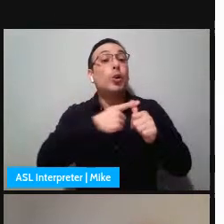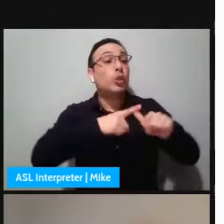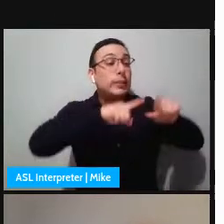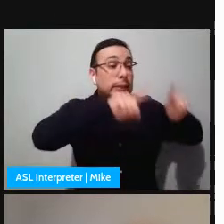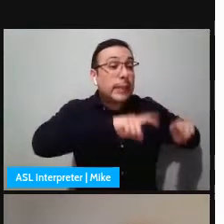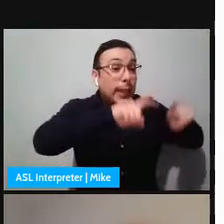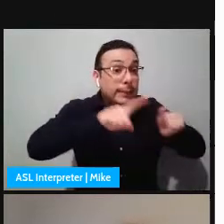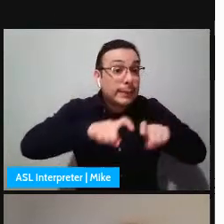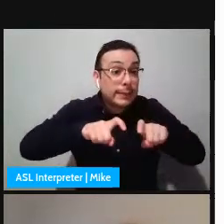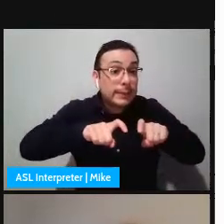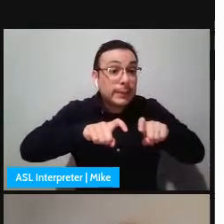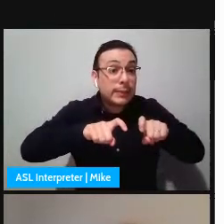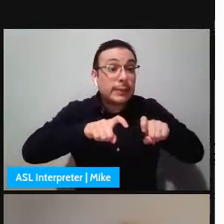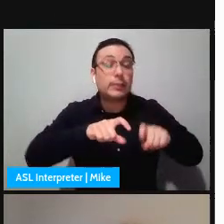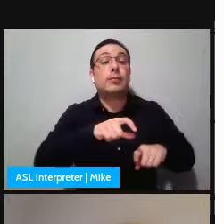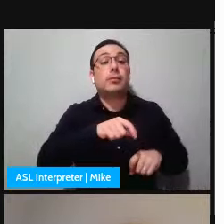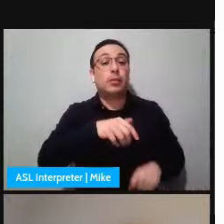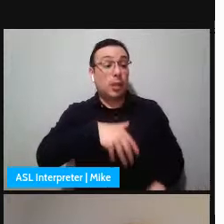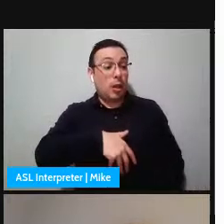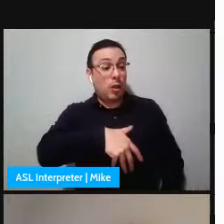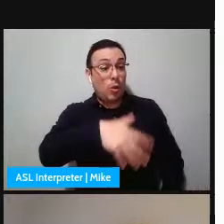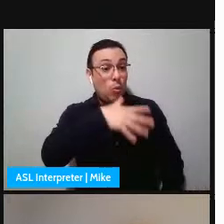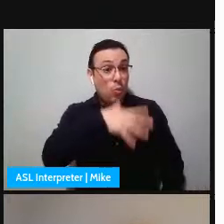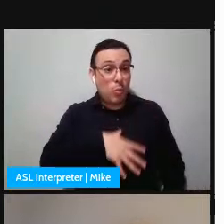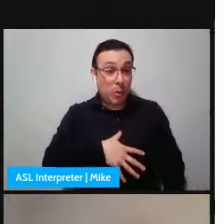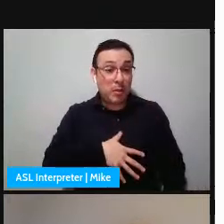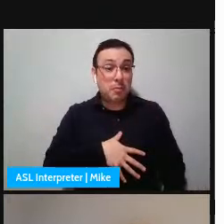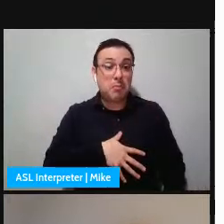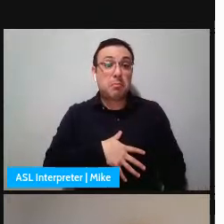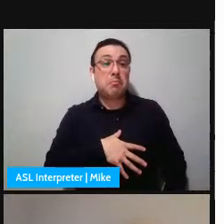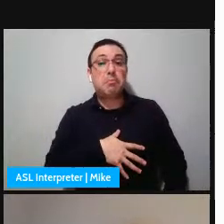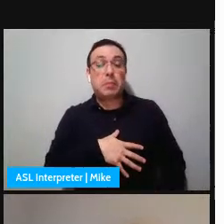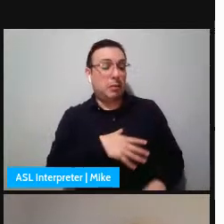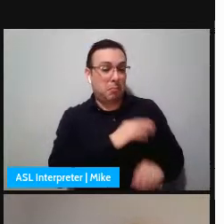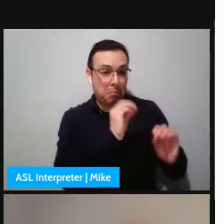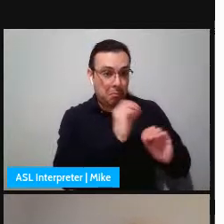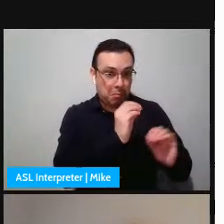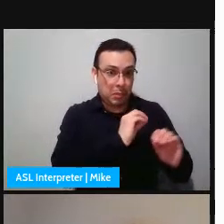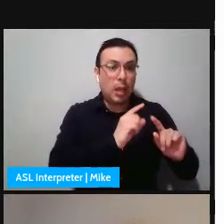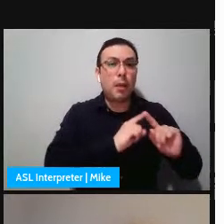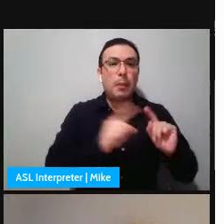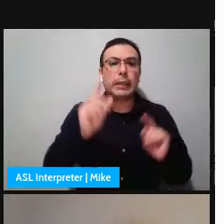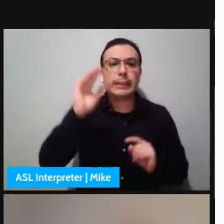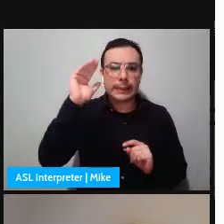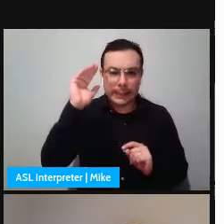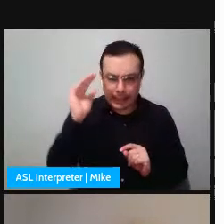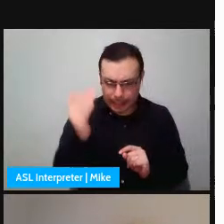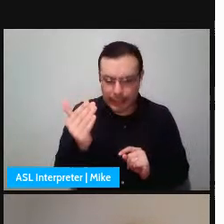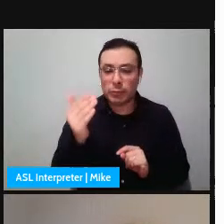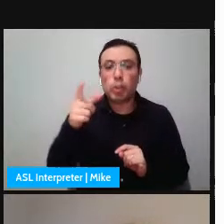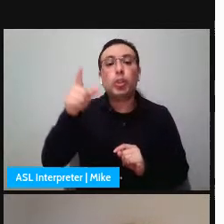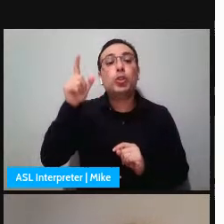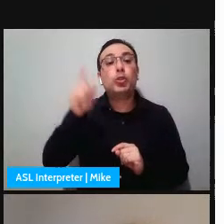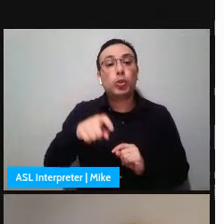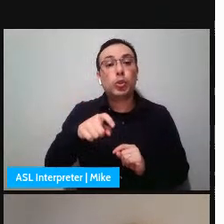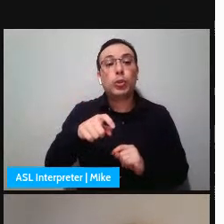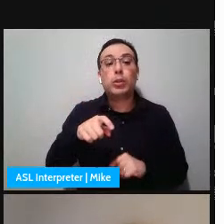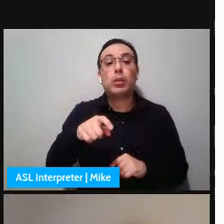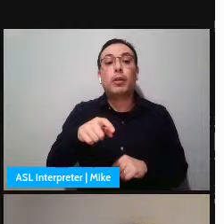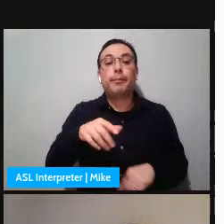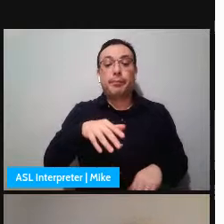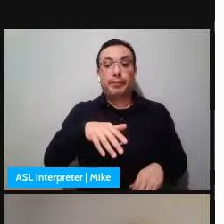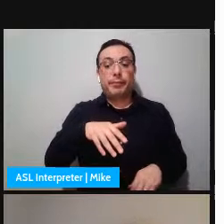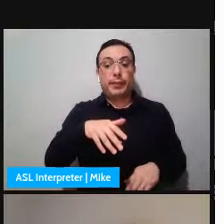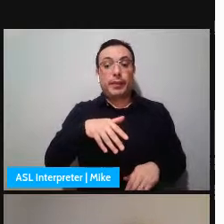but data now suggests that vaccines are safe in pregnant women. You may have heard some of the news studies actually coming out today that they were releasing on